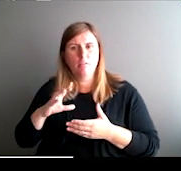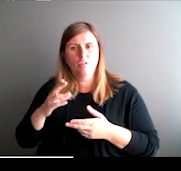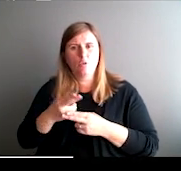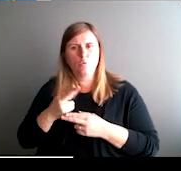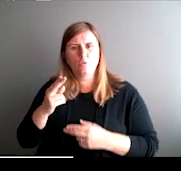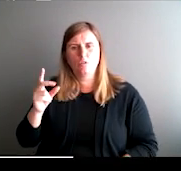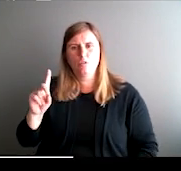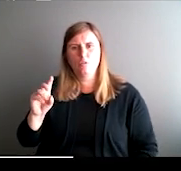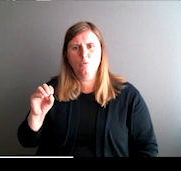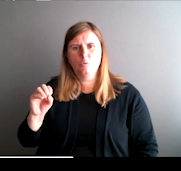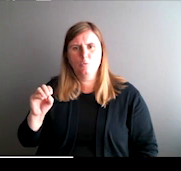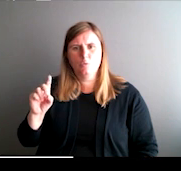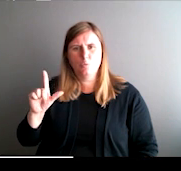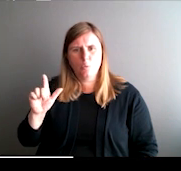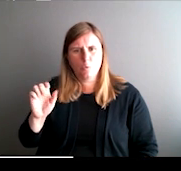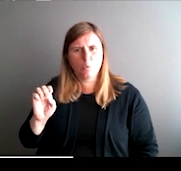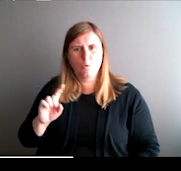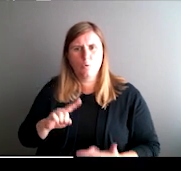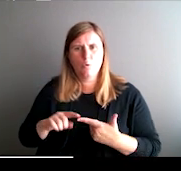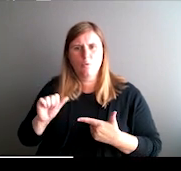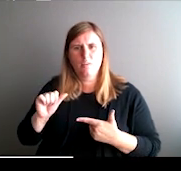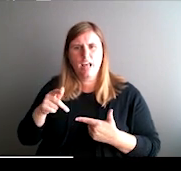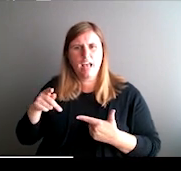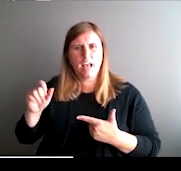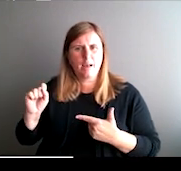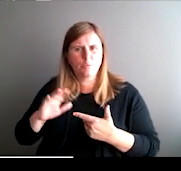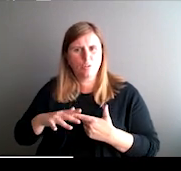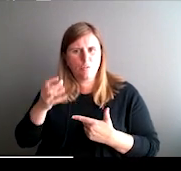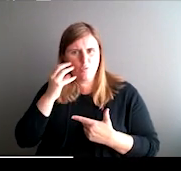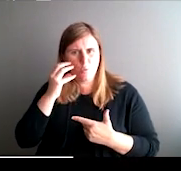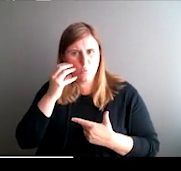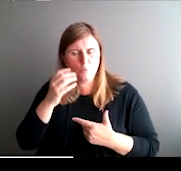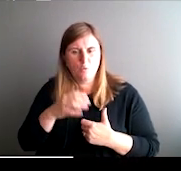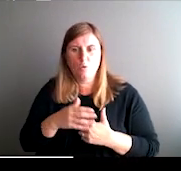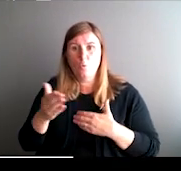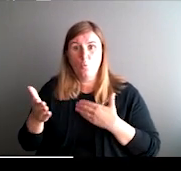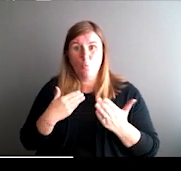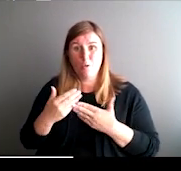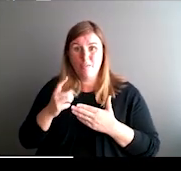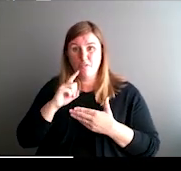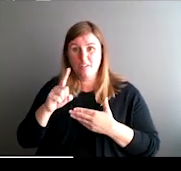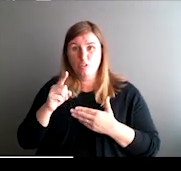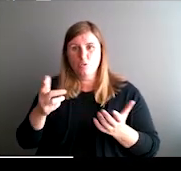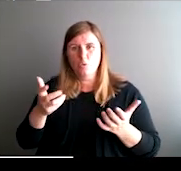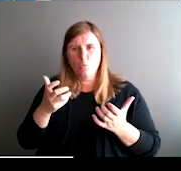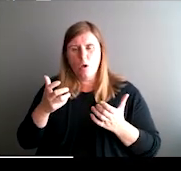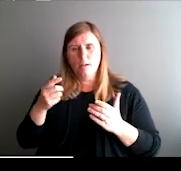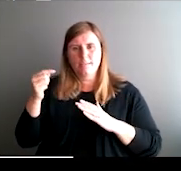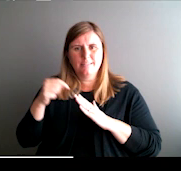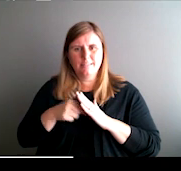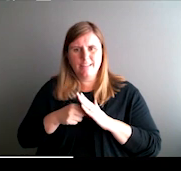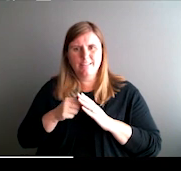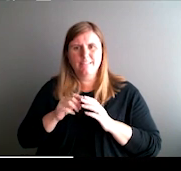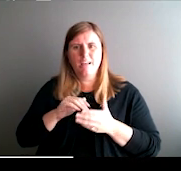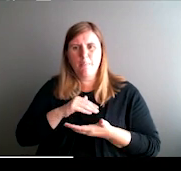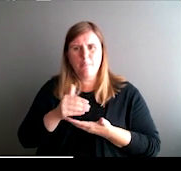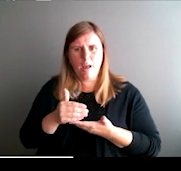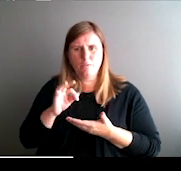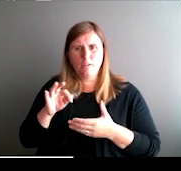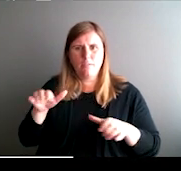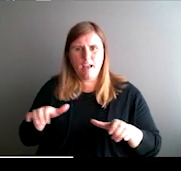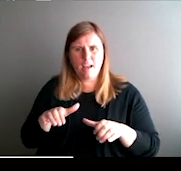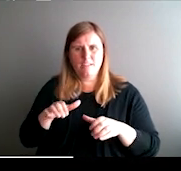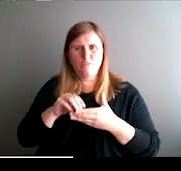doodle or they use one of those other apps on your phone. Whatever it might be, you want dense amounts of active